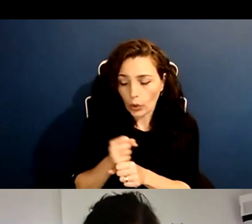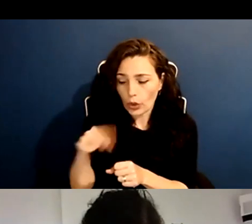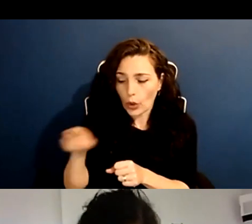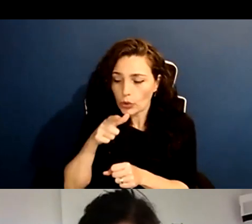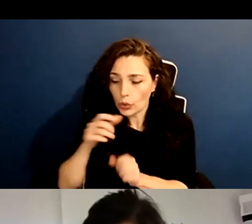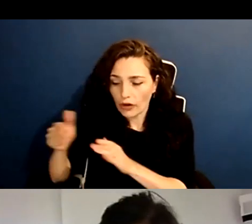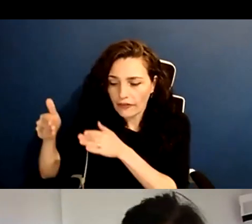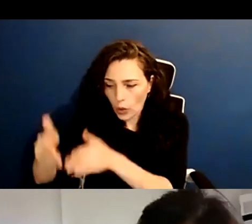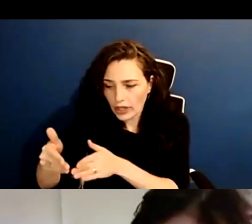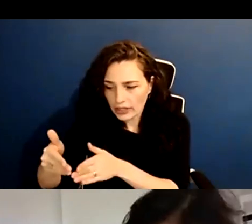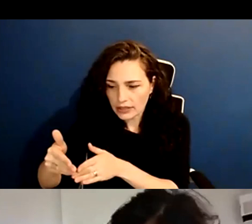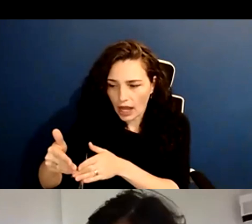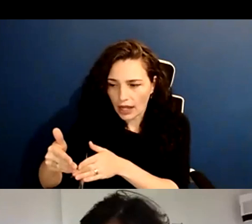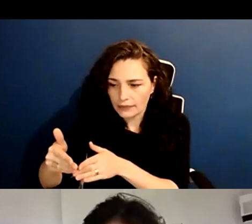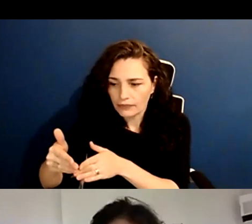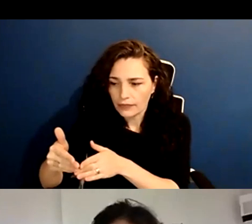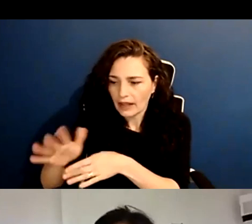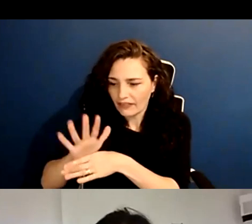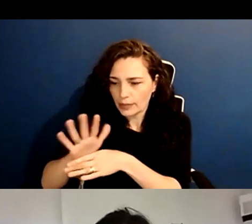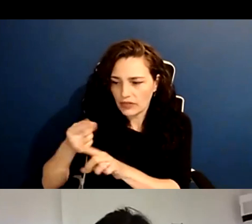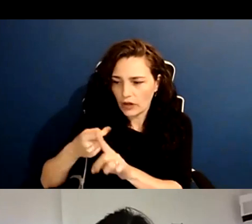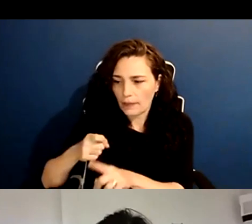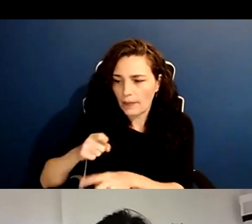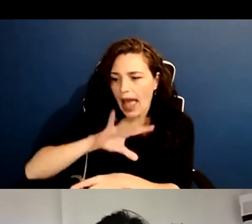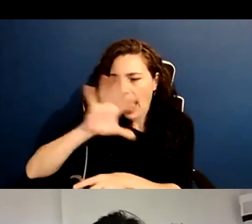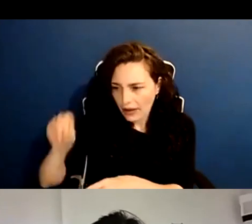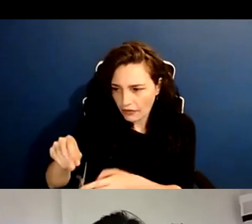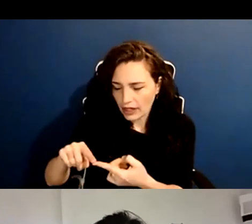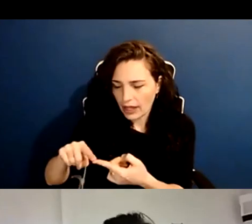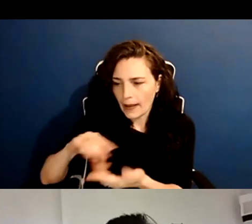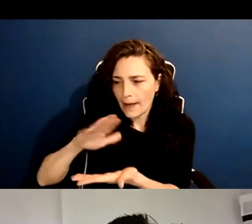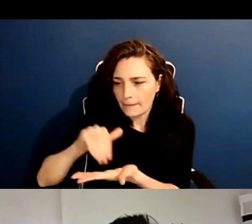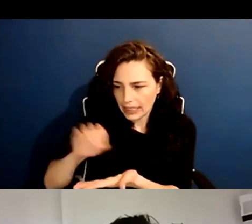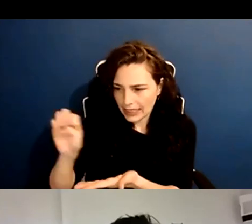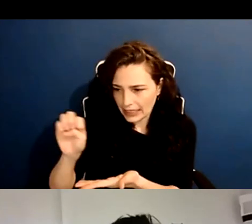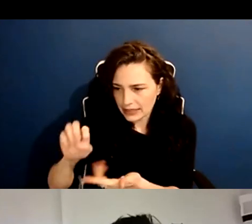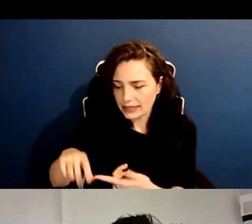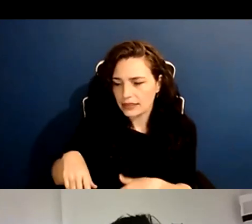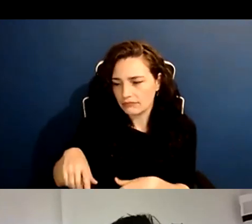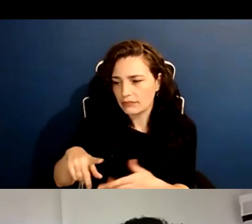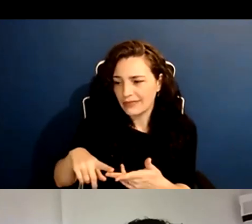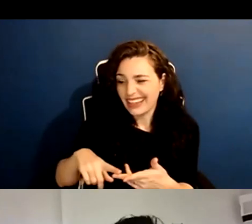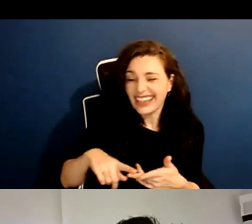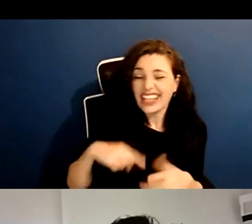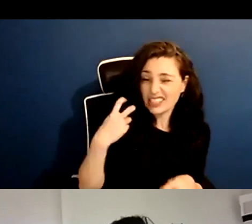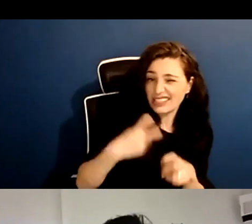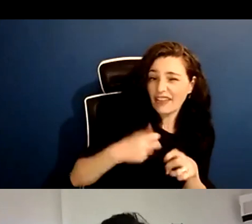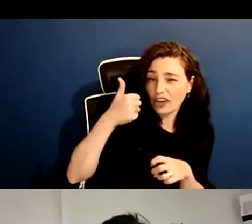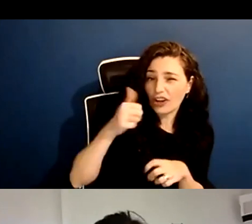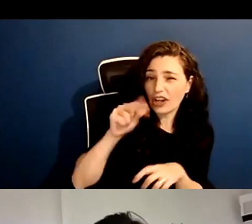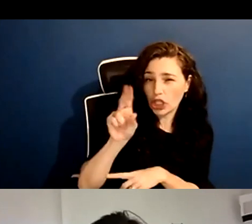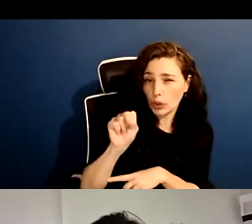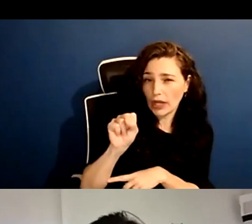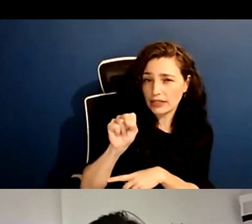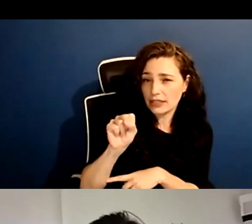Middle East, and, you know. It's been very hard for us with the US and with Europe, actually. Europe had the